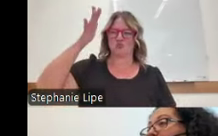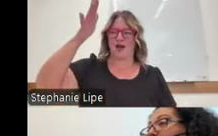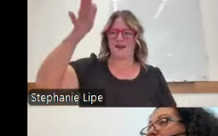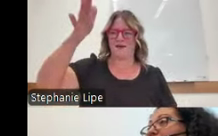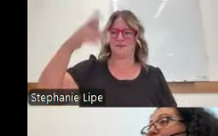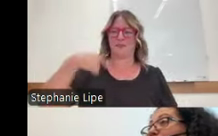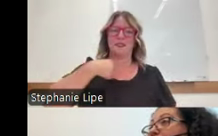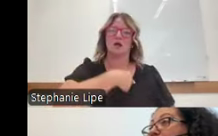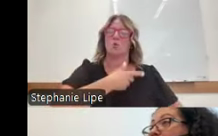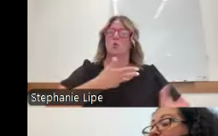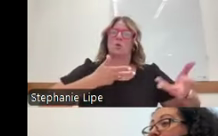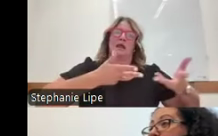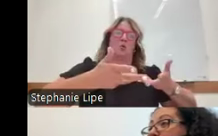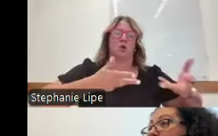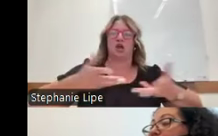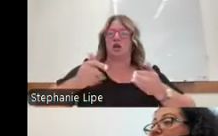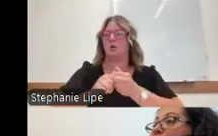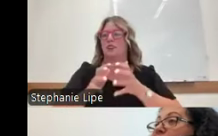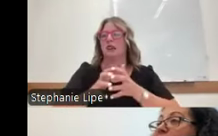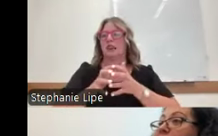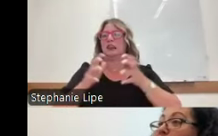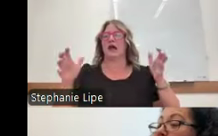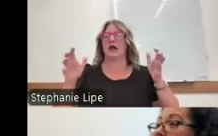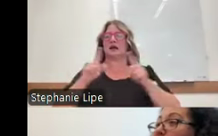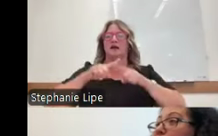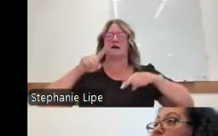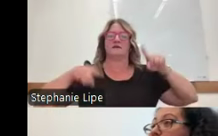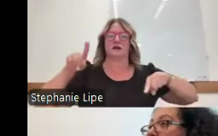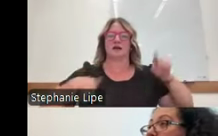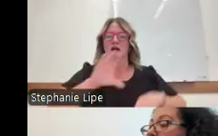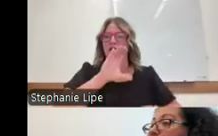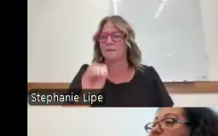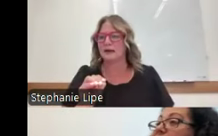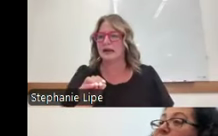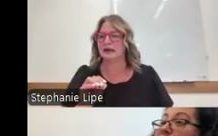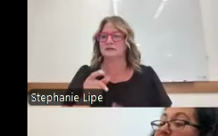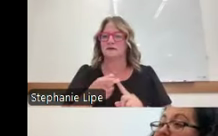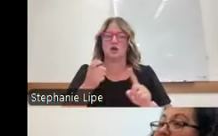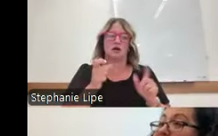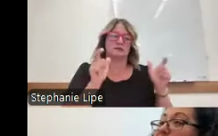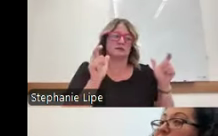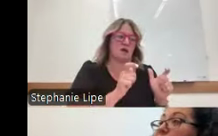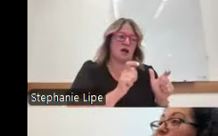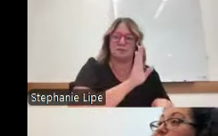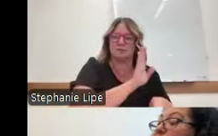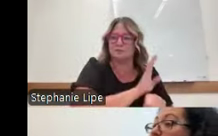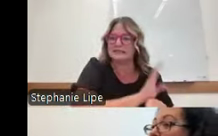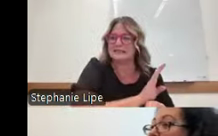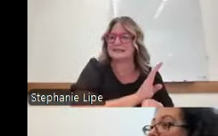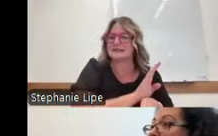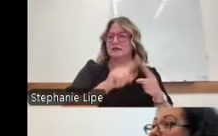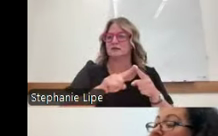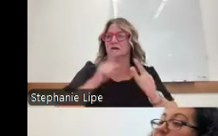we provide for their future. And we negotiate and work closely with a diverse company, from